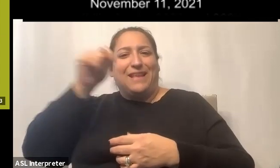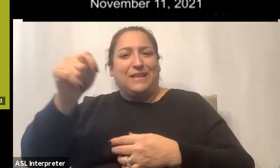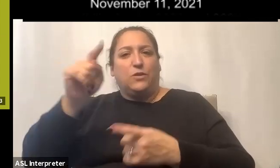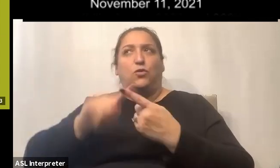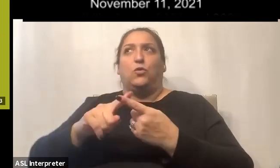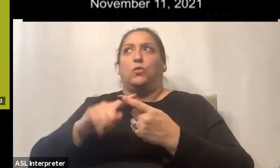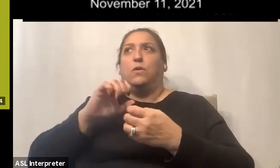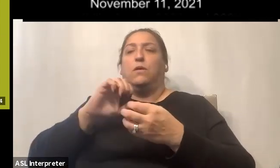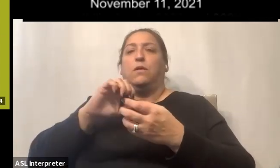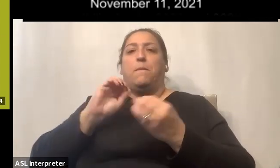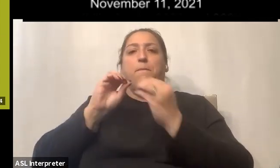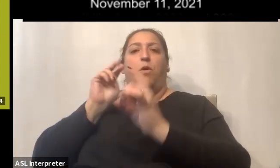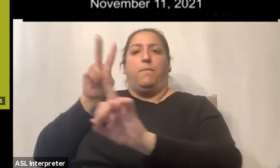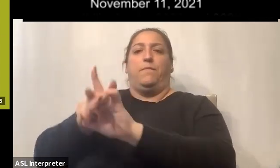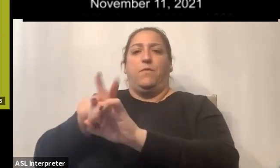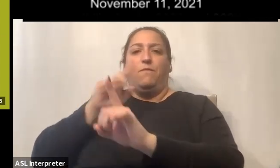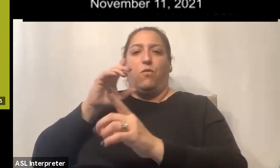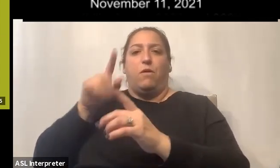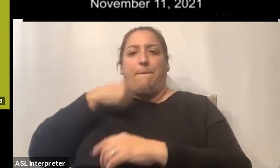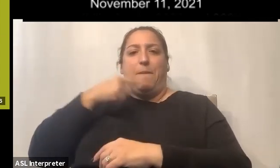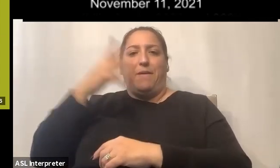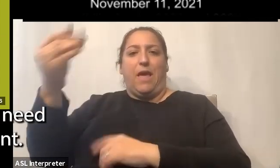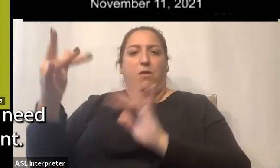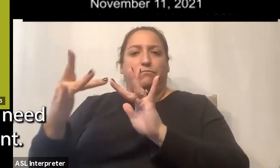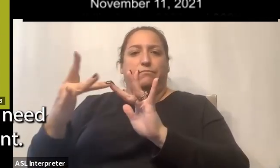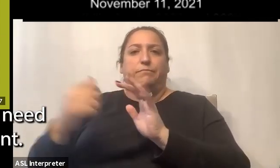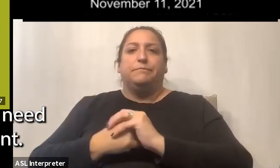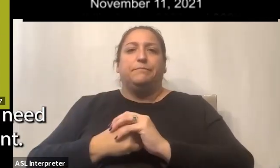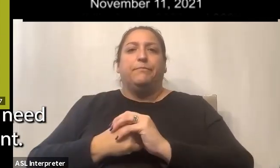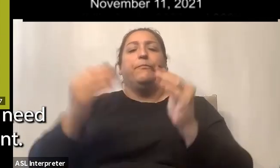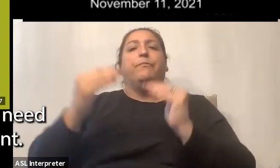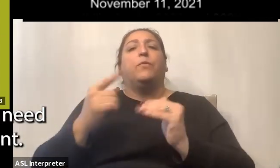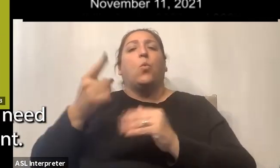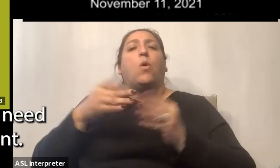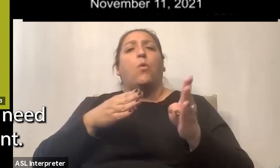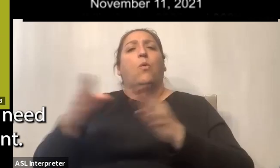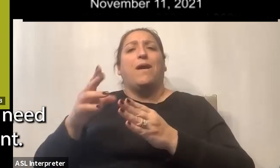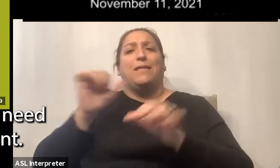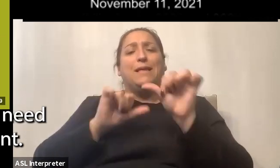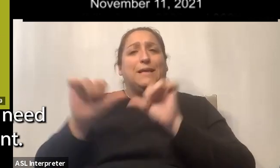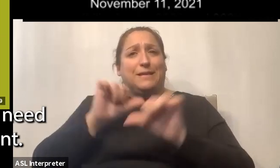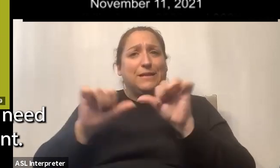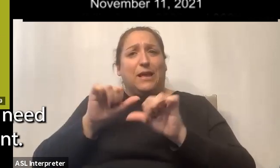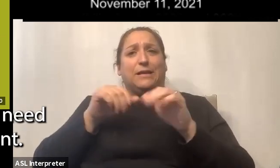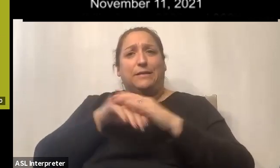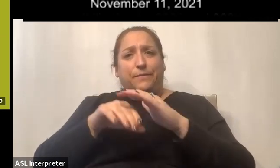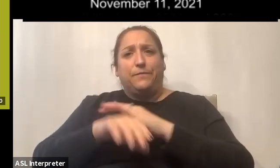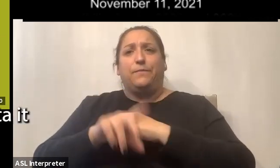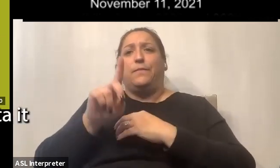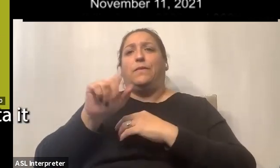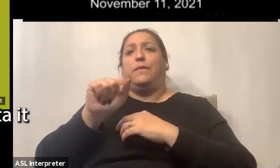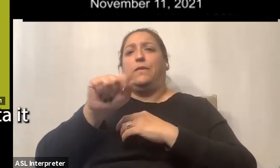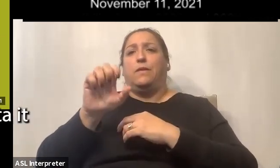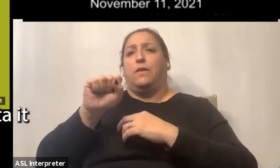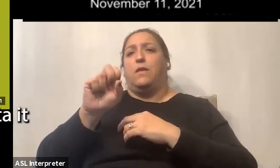more applicable for public outreach. One of the ways that science can be made accessible is through data sonification.